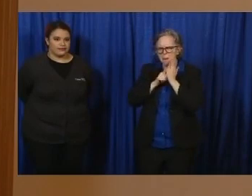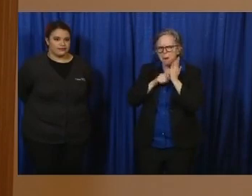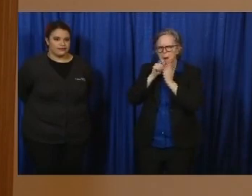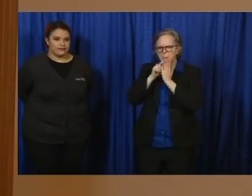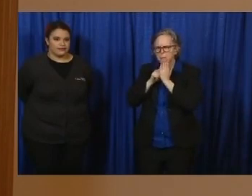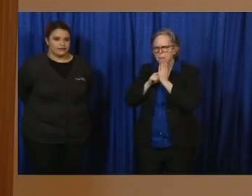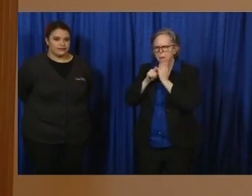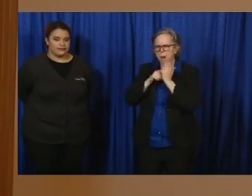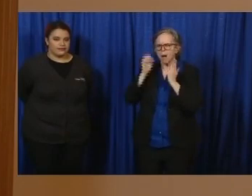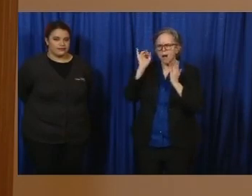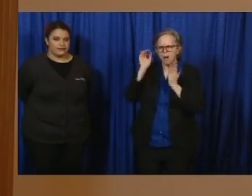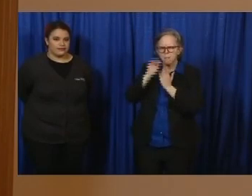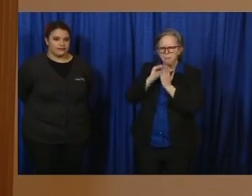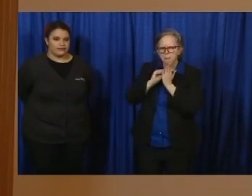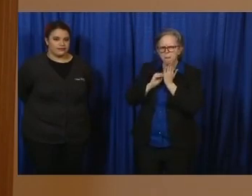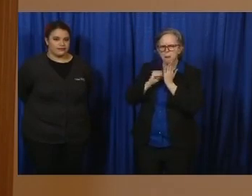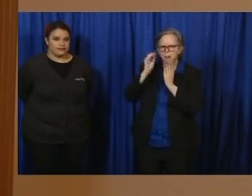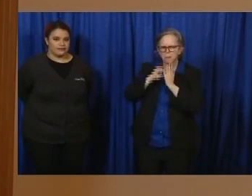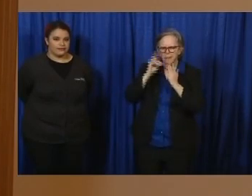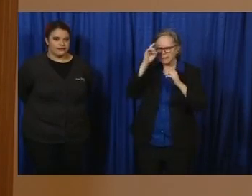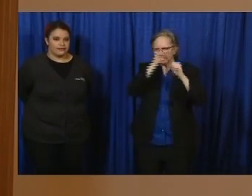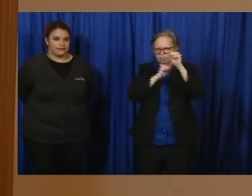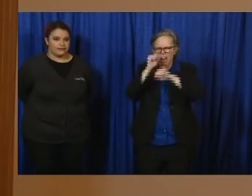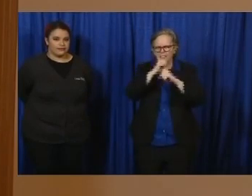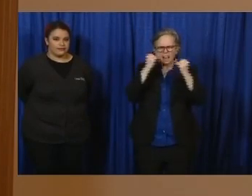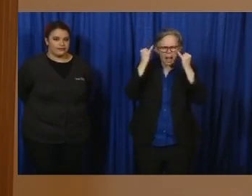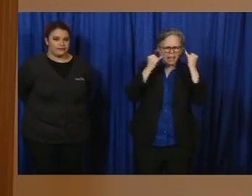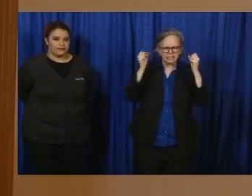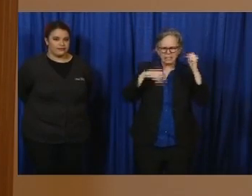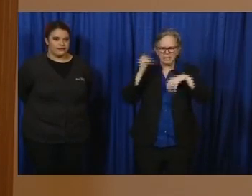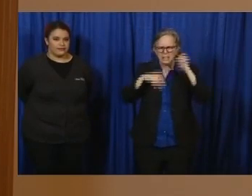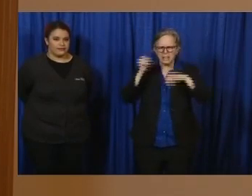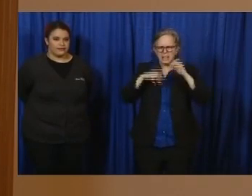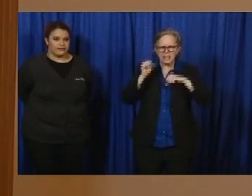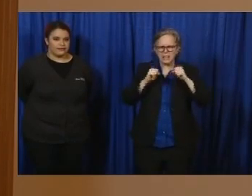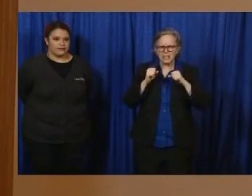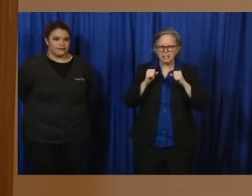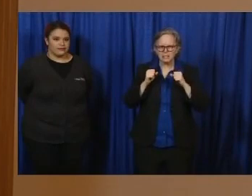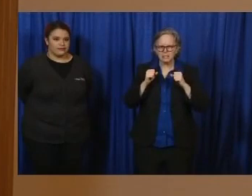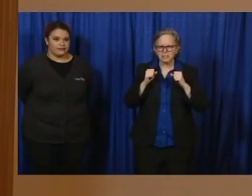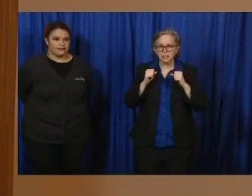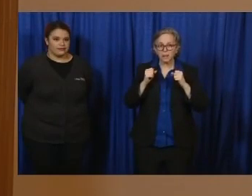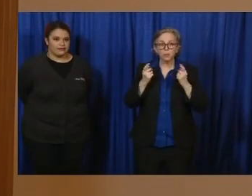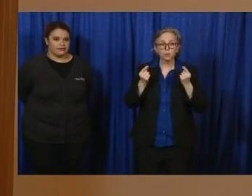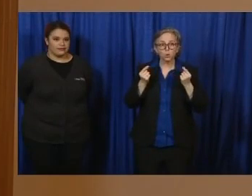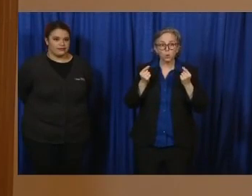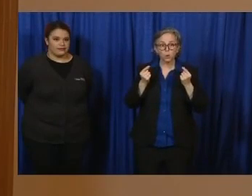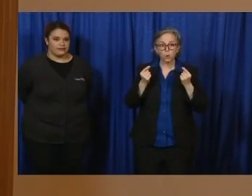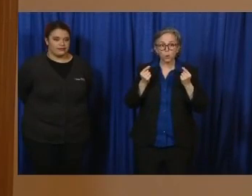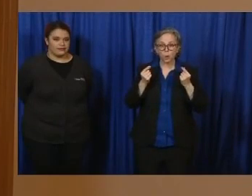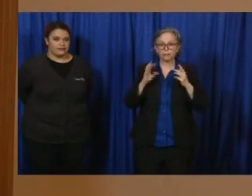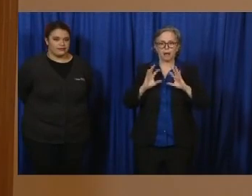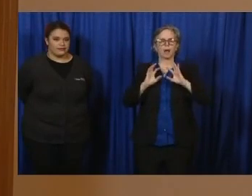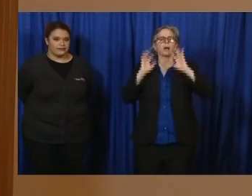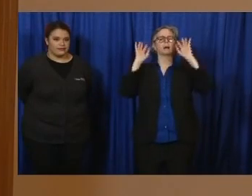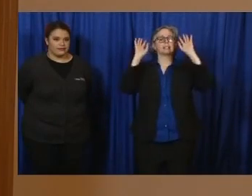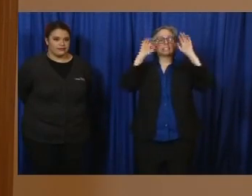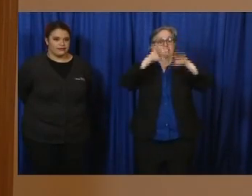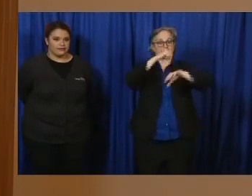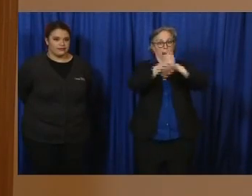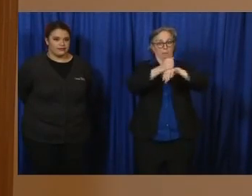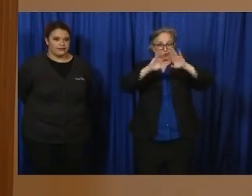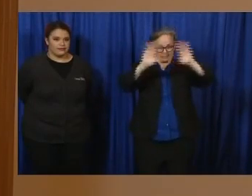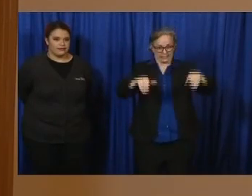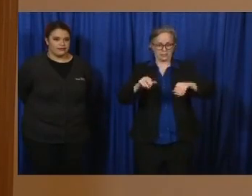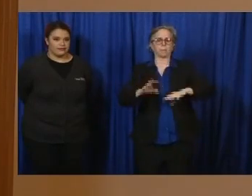and sort of taking that in, and they're collating that up into this larger systems approach. And that work will not stop. I mean,